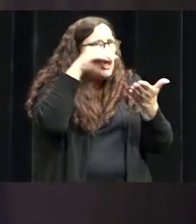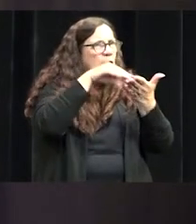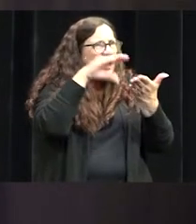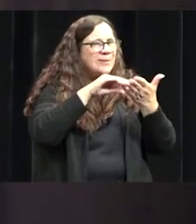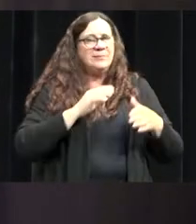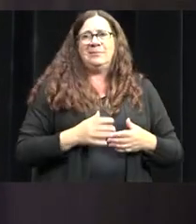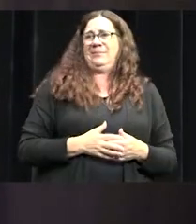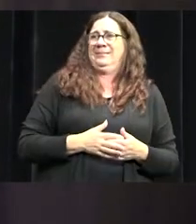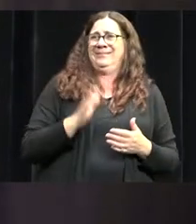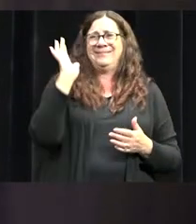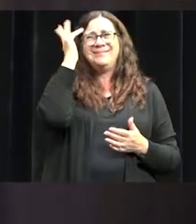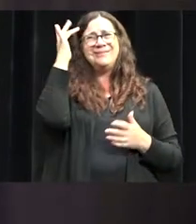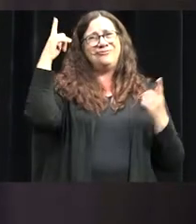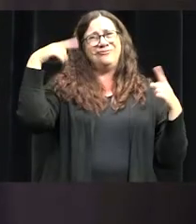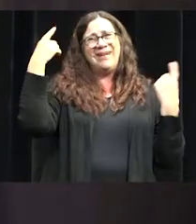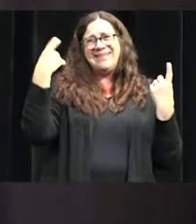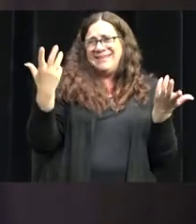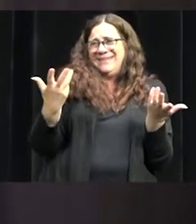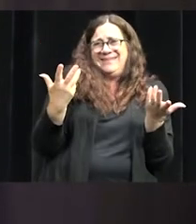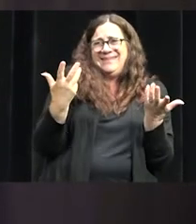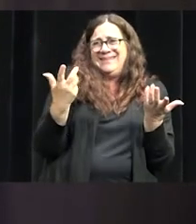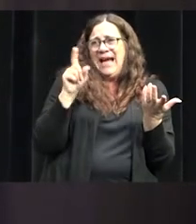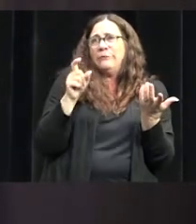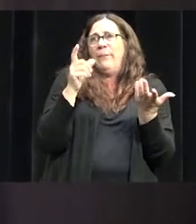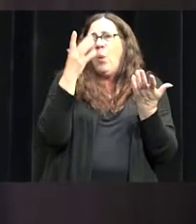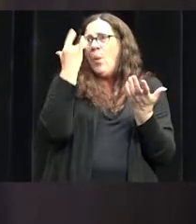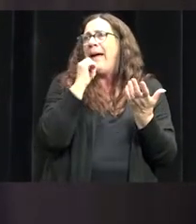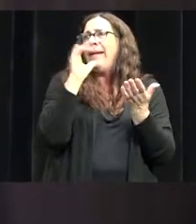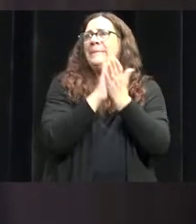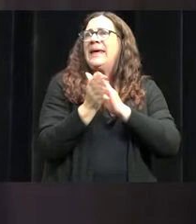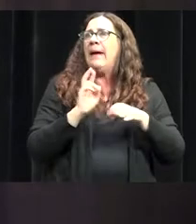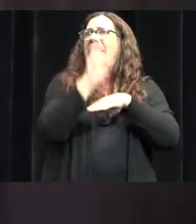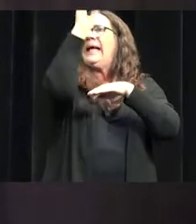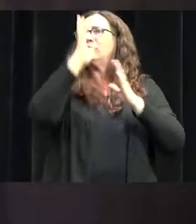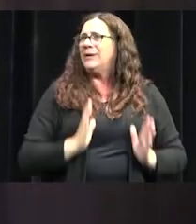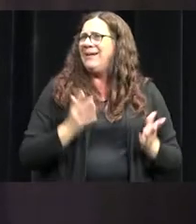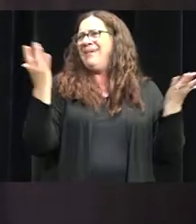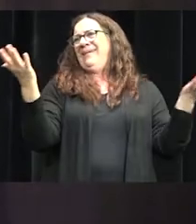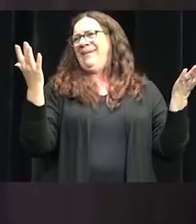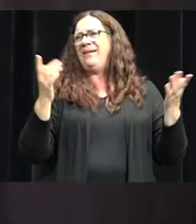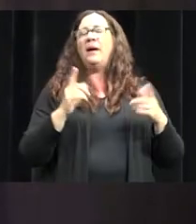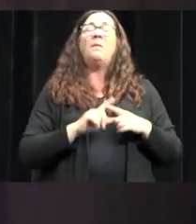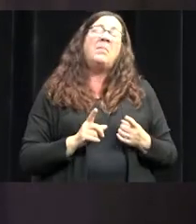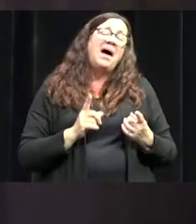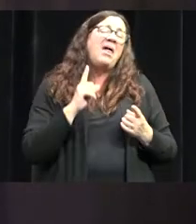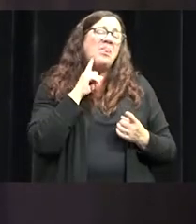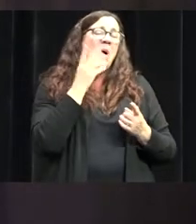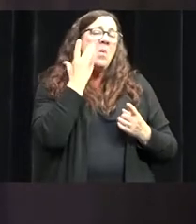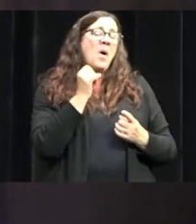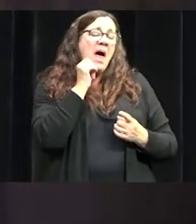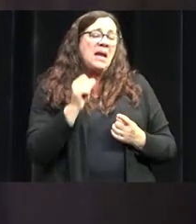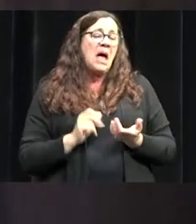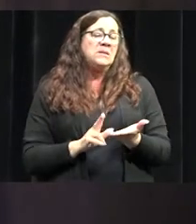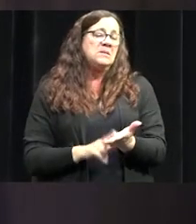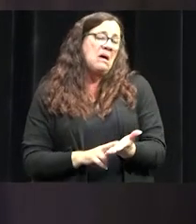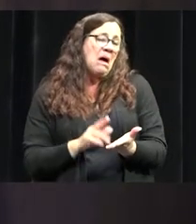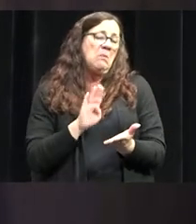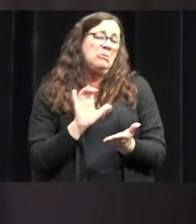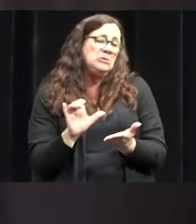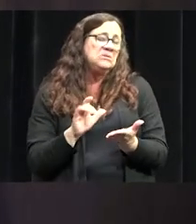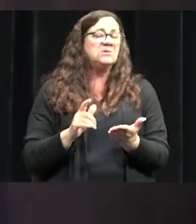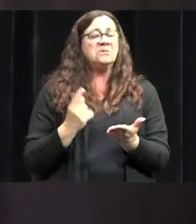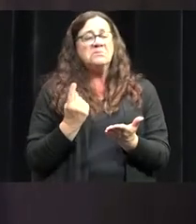up for bristol's substance abuse counselor program just to dip my toes into academia with the encouragement from my advisor